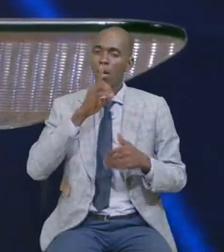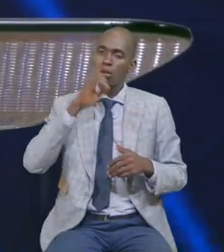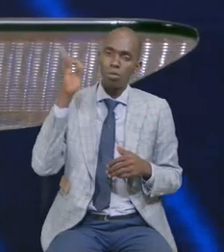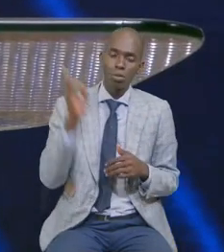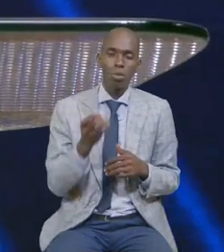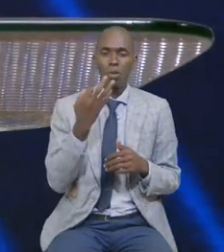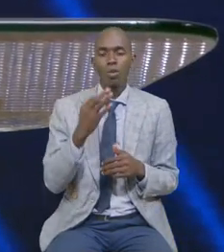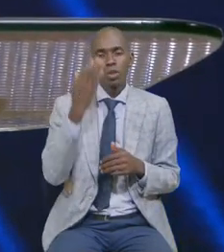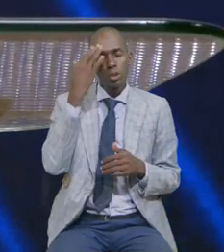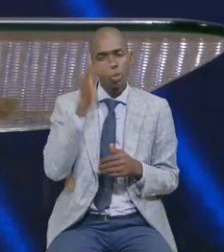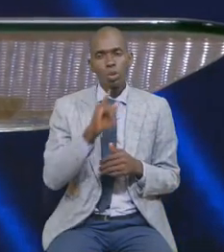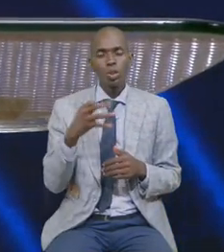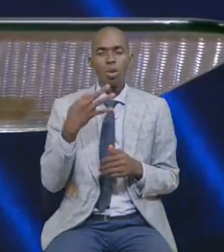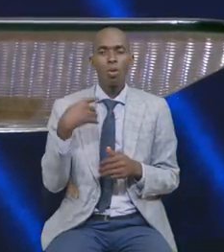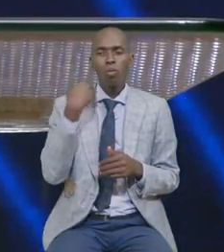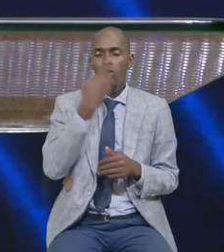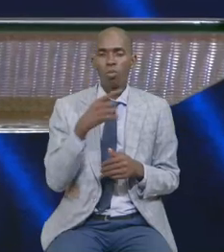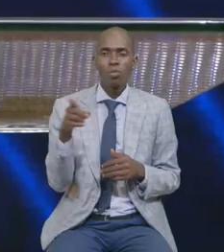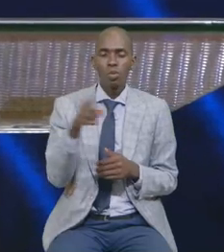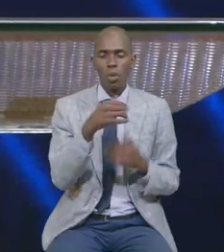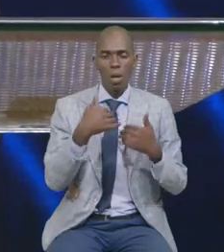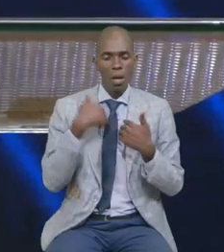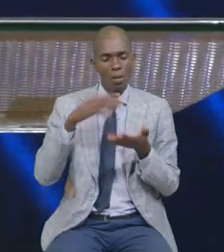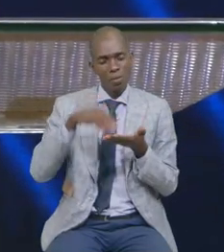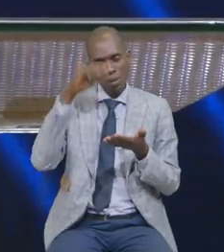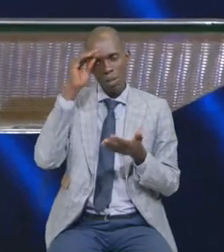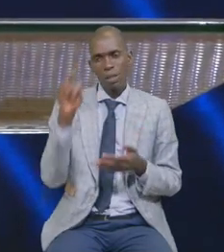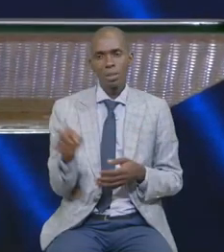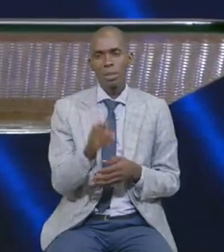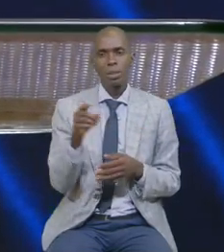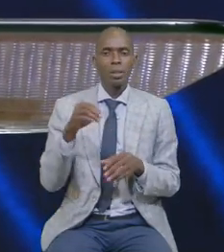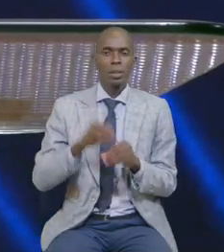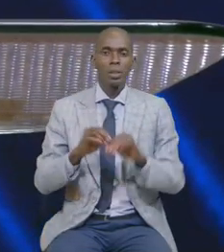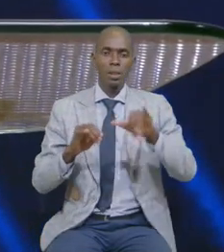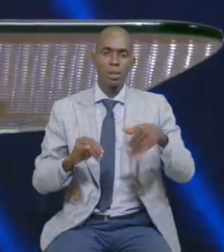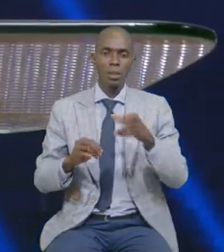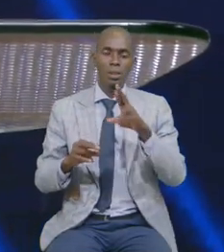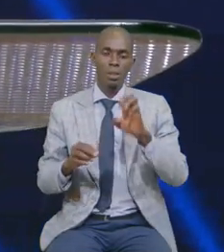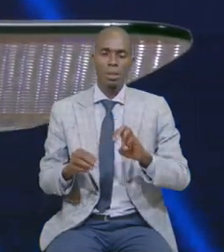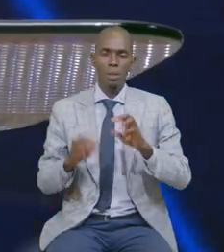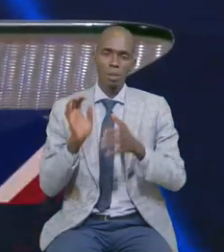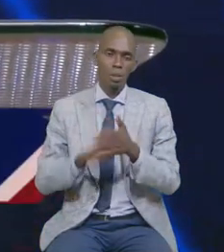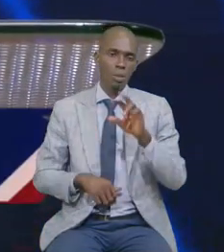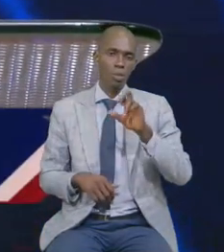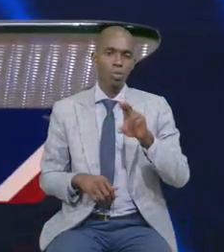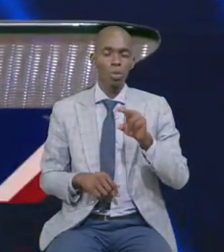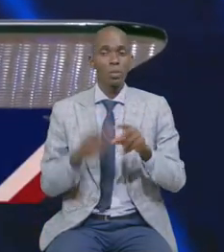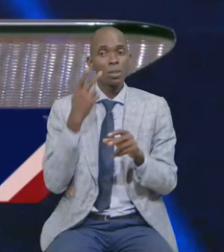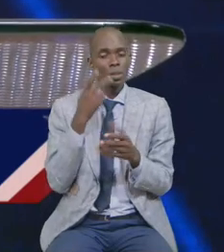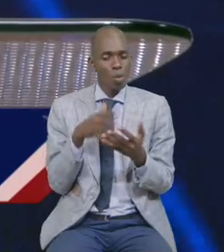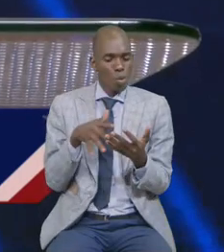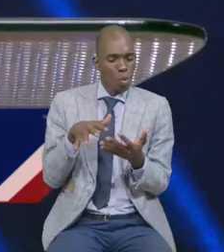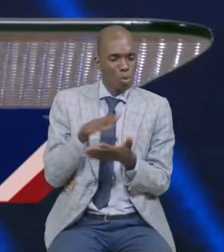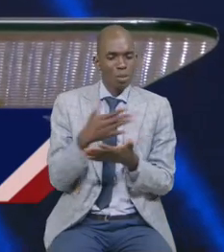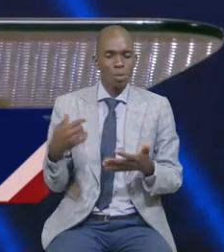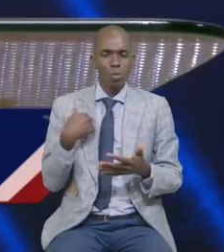of whom that was launched then in Jeremiah chapter 12 and some of these things were you know